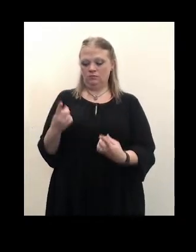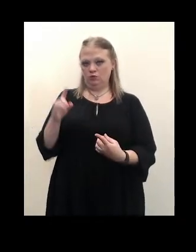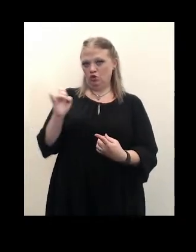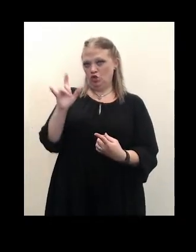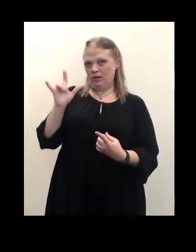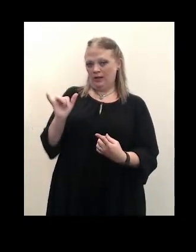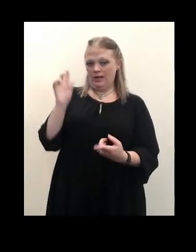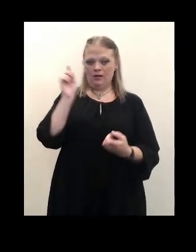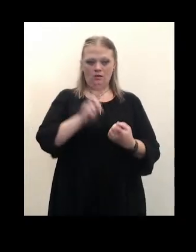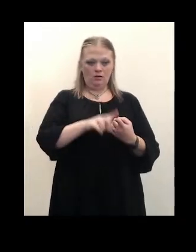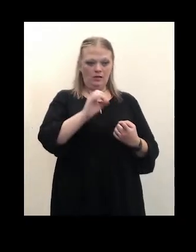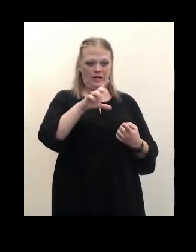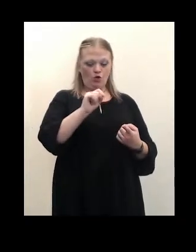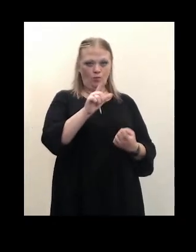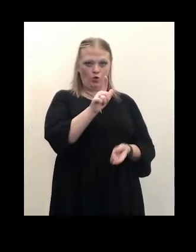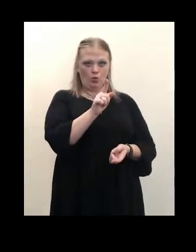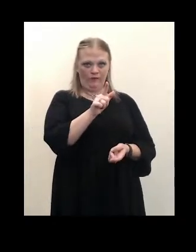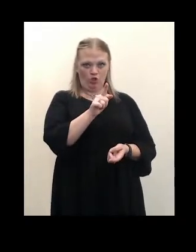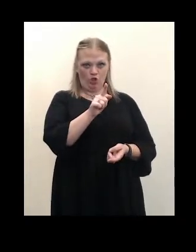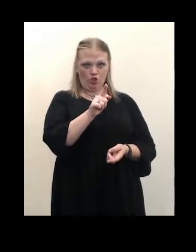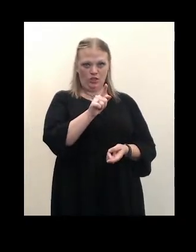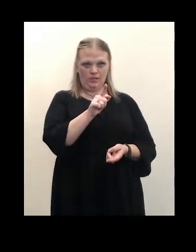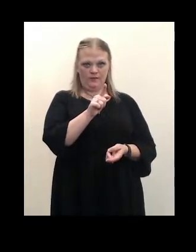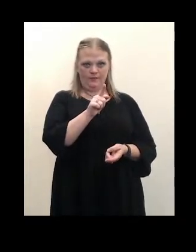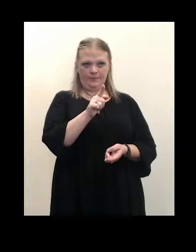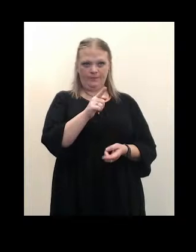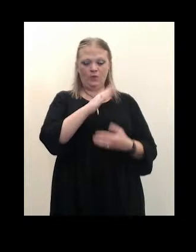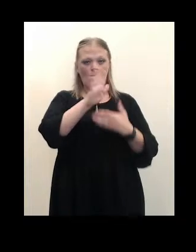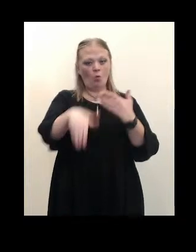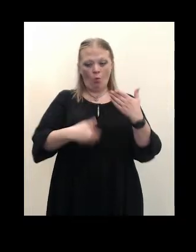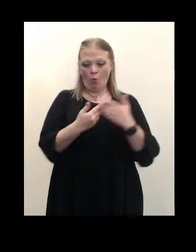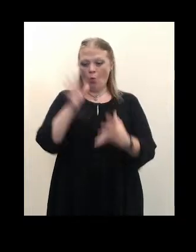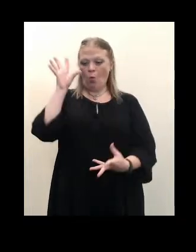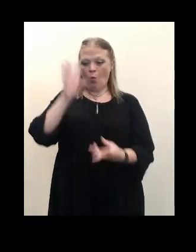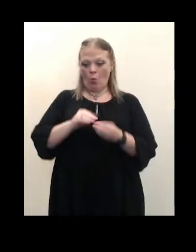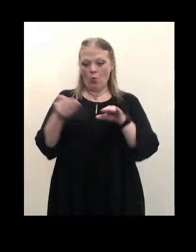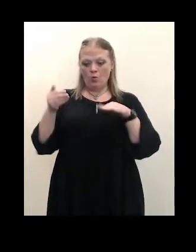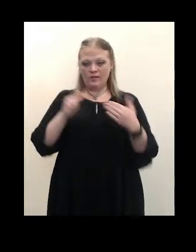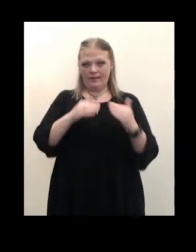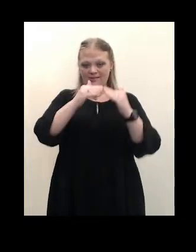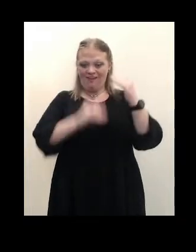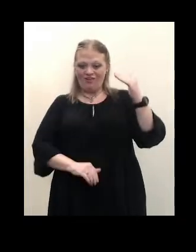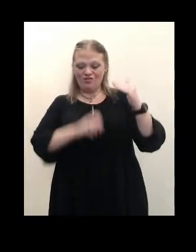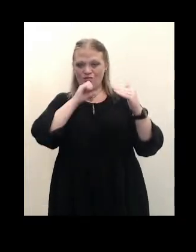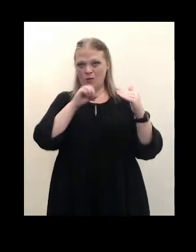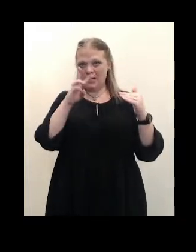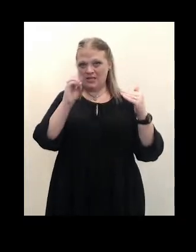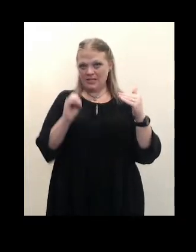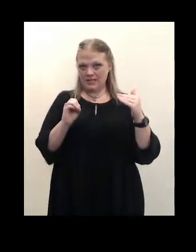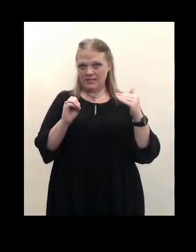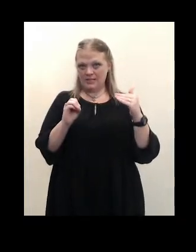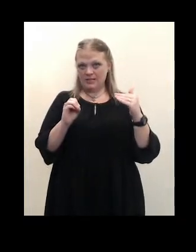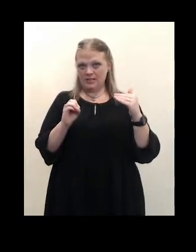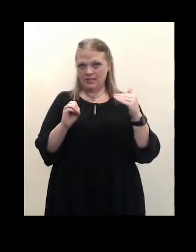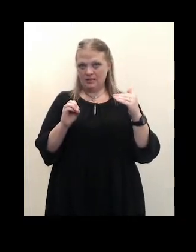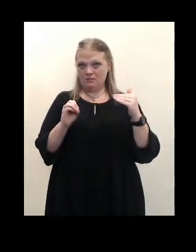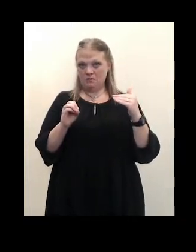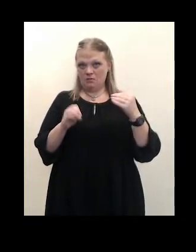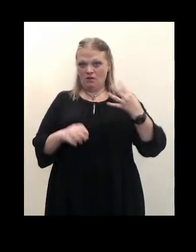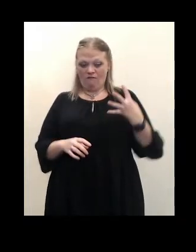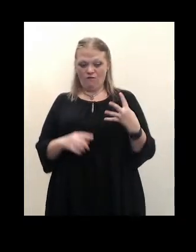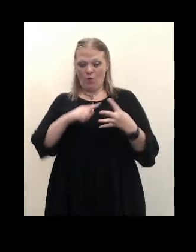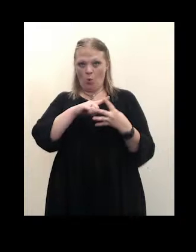October 21st, among all the deaths of people under the age of 60, only 4 were among